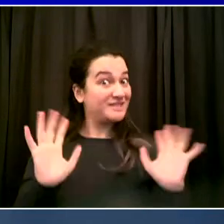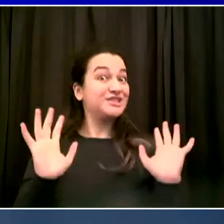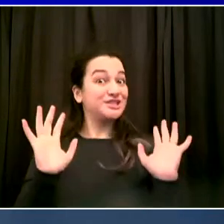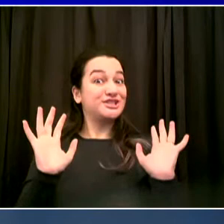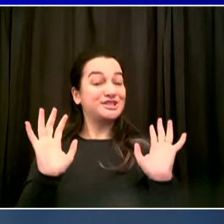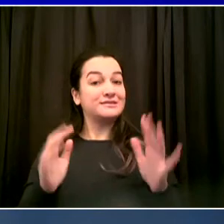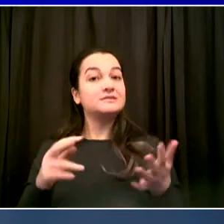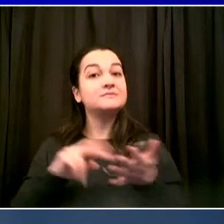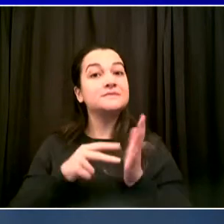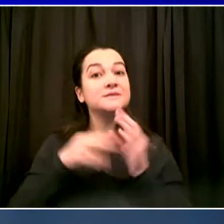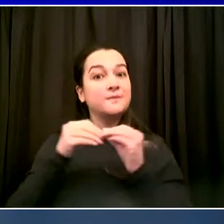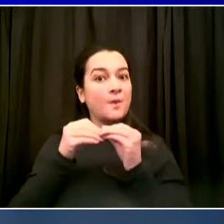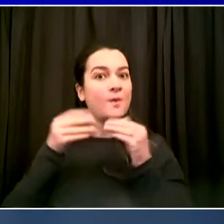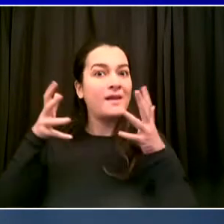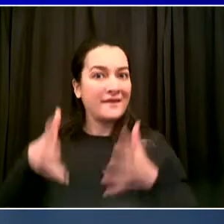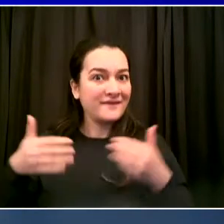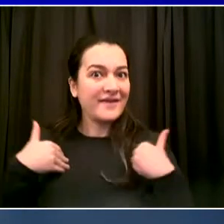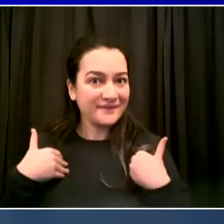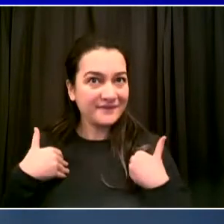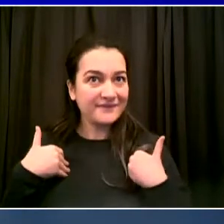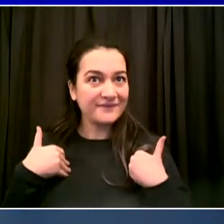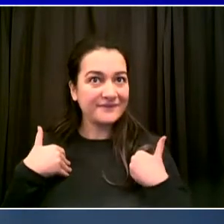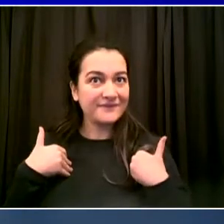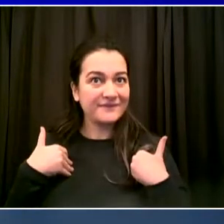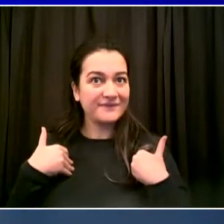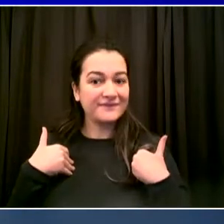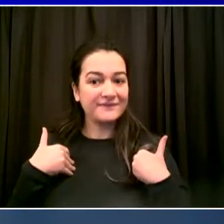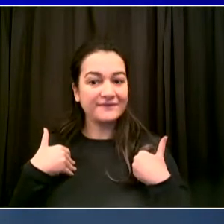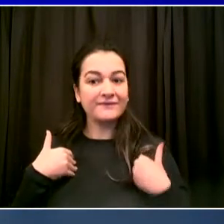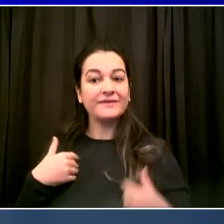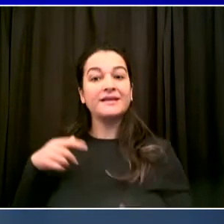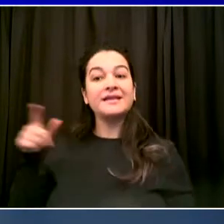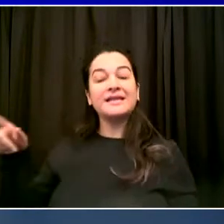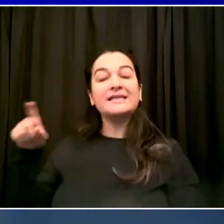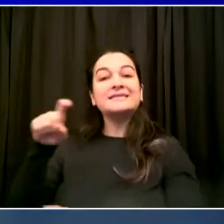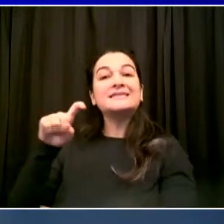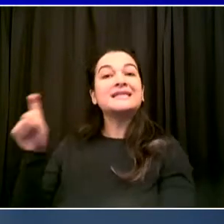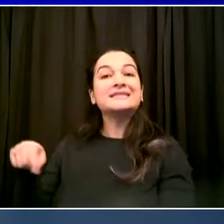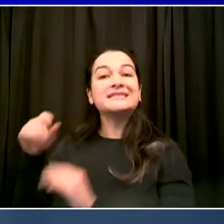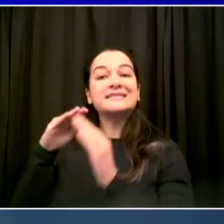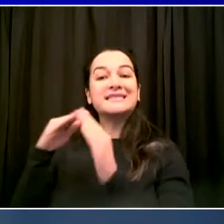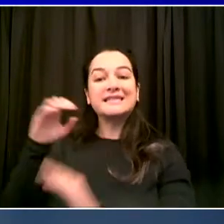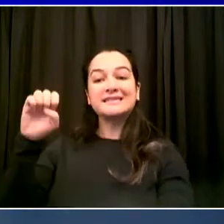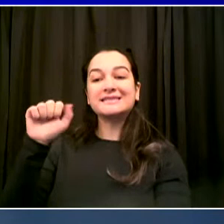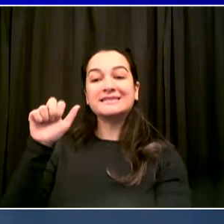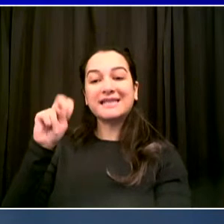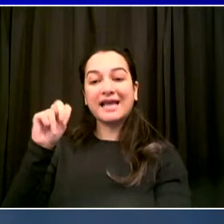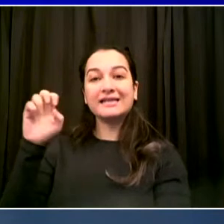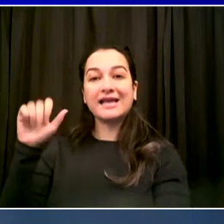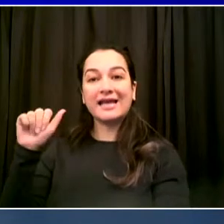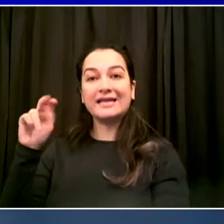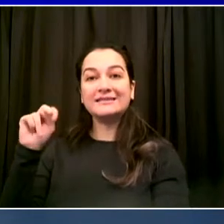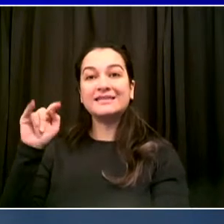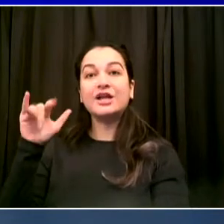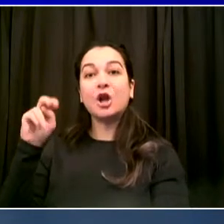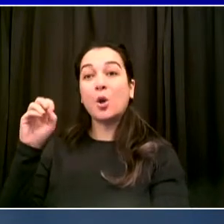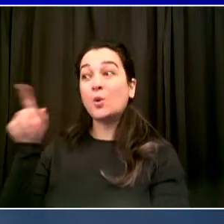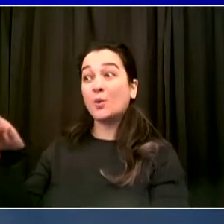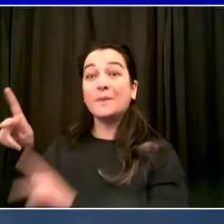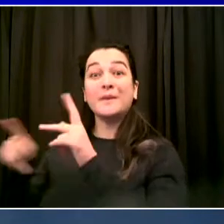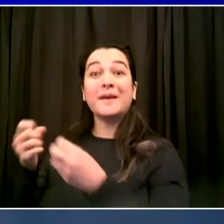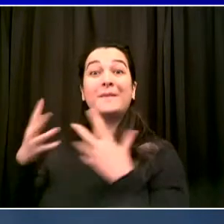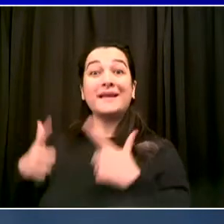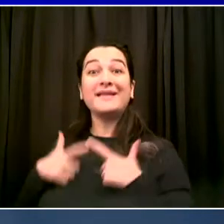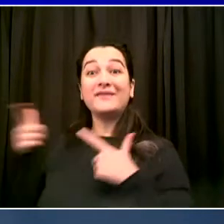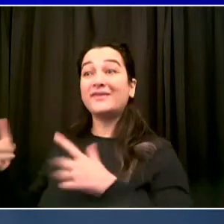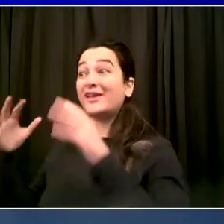Antonio, Texas, which is now the 7th largest city in the United States. So this effort keeps moving and moving. We're going to keep telling you the milestones as